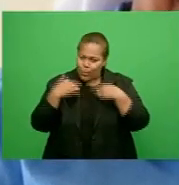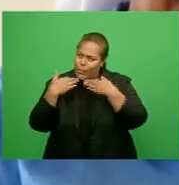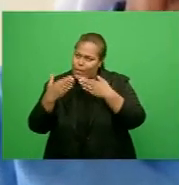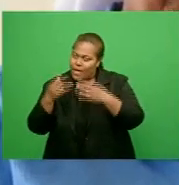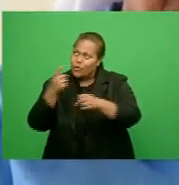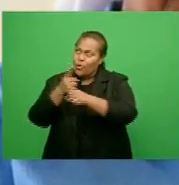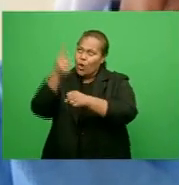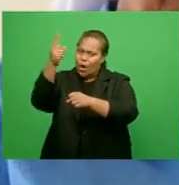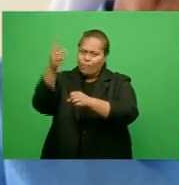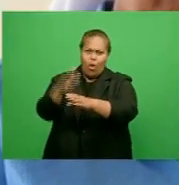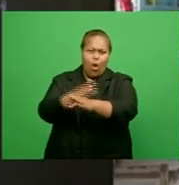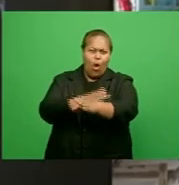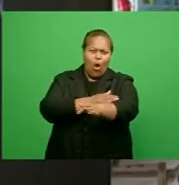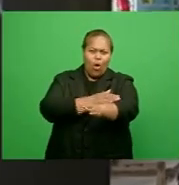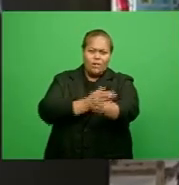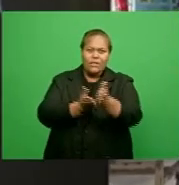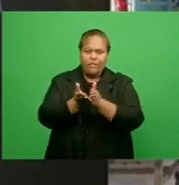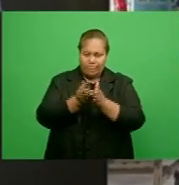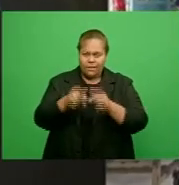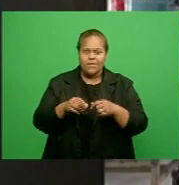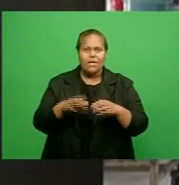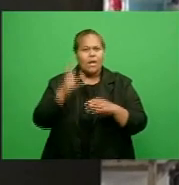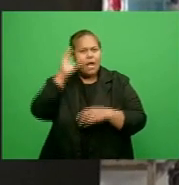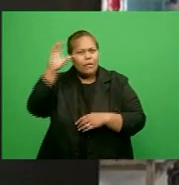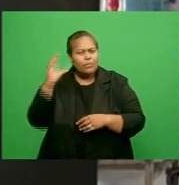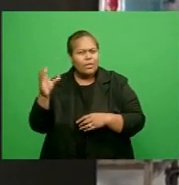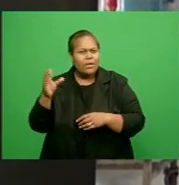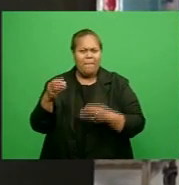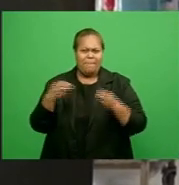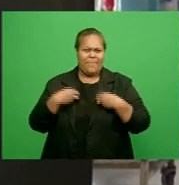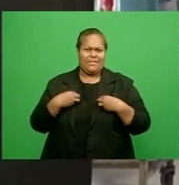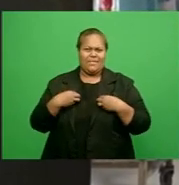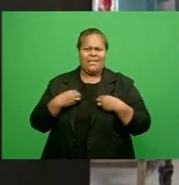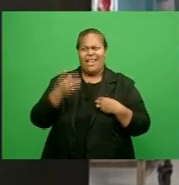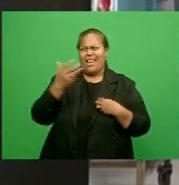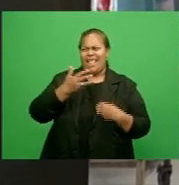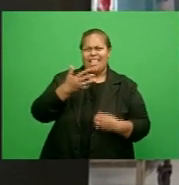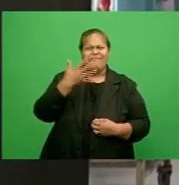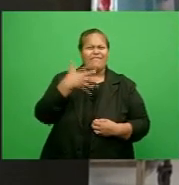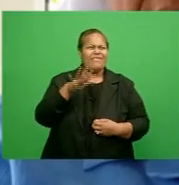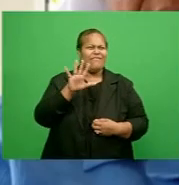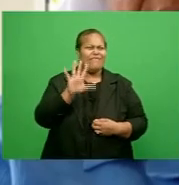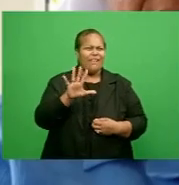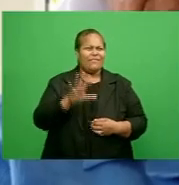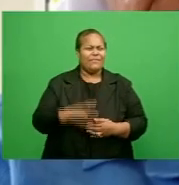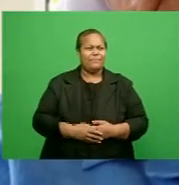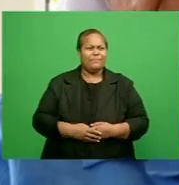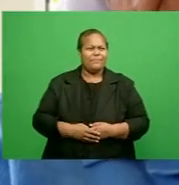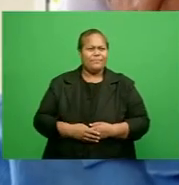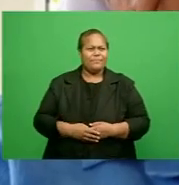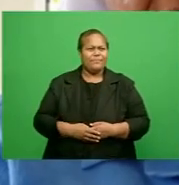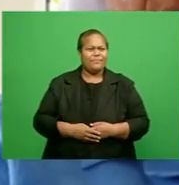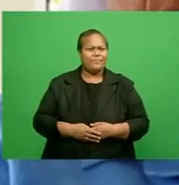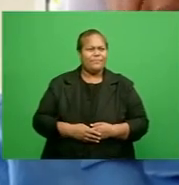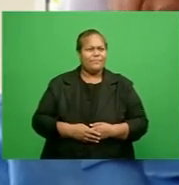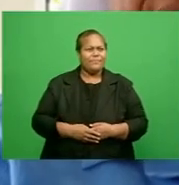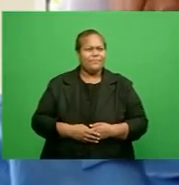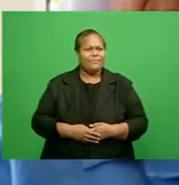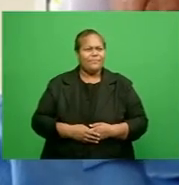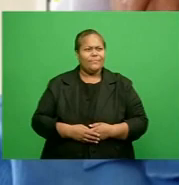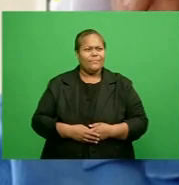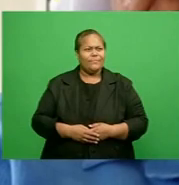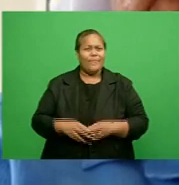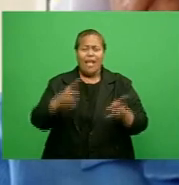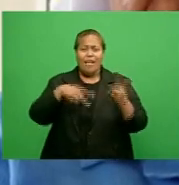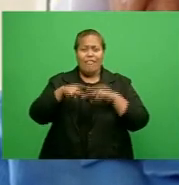doing the country, coming up to serve business. I think 1955, the time when the Fatherlaw gave